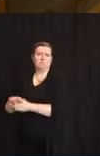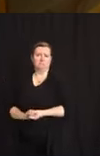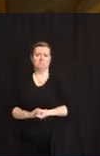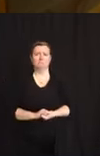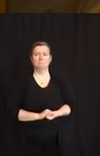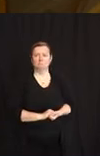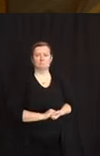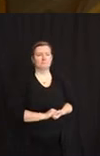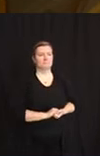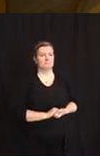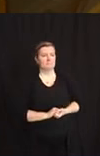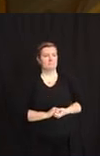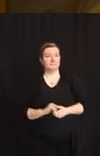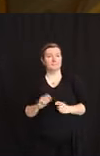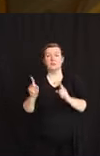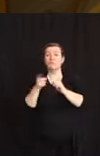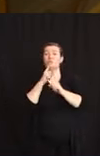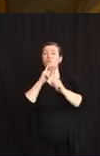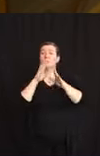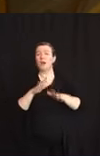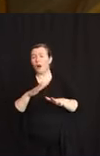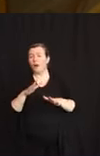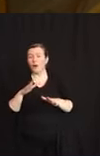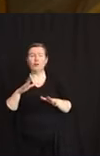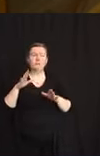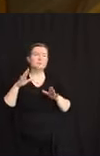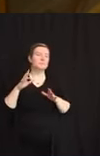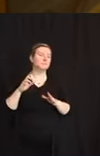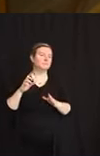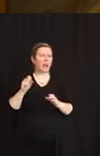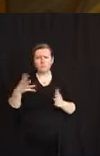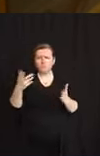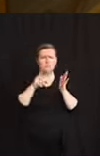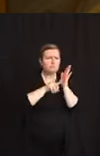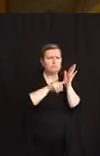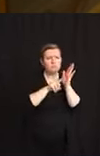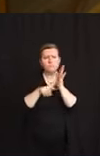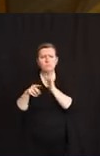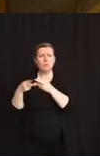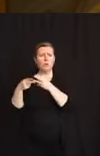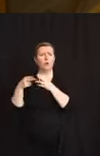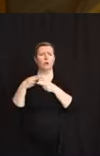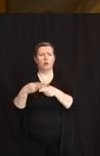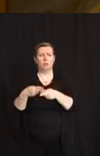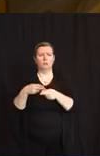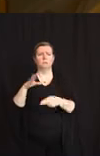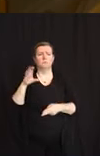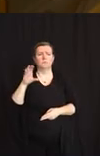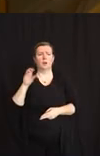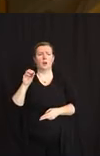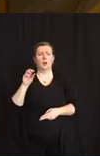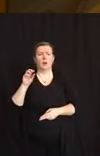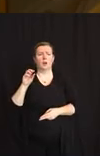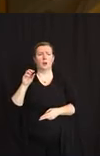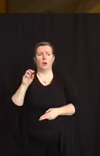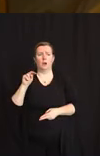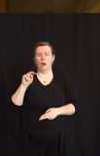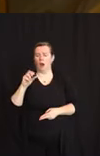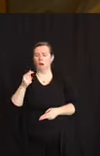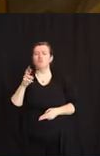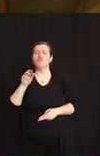with FEMA for congregate sheltering authorization. If they are interested in setting up this housing for